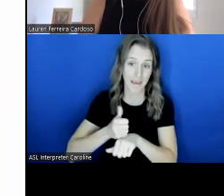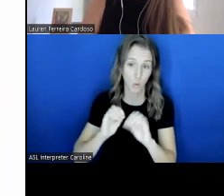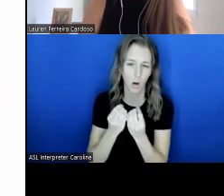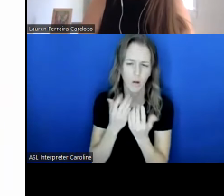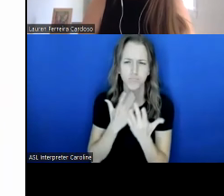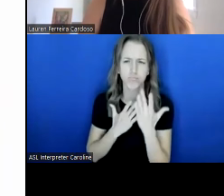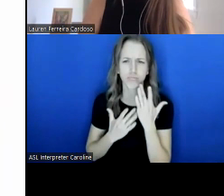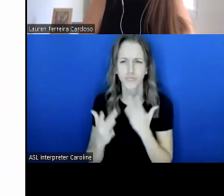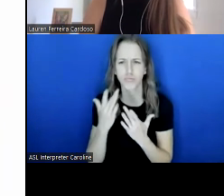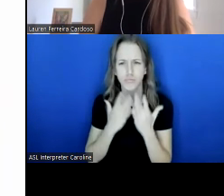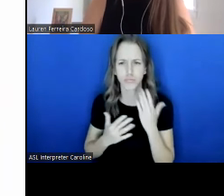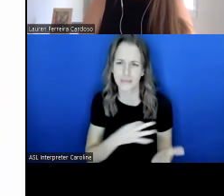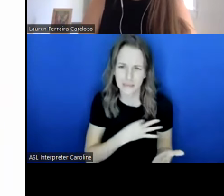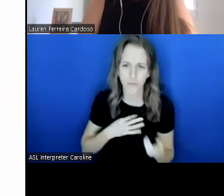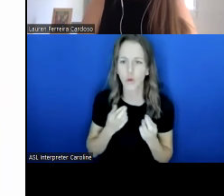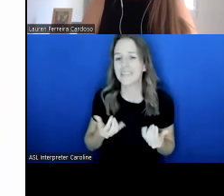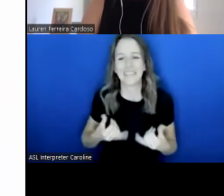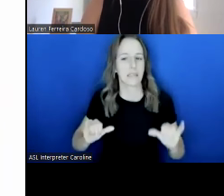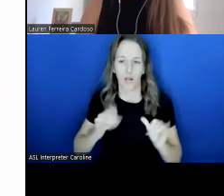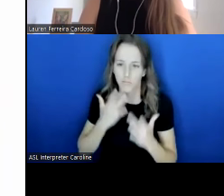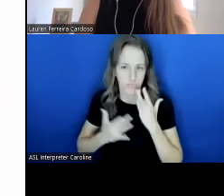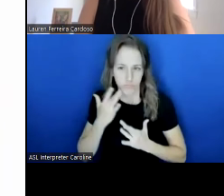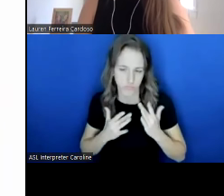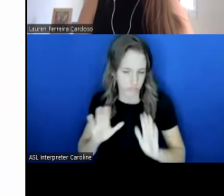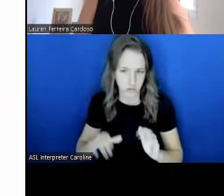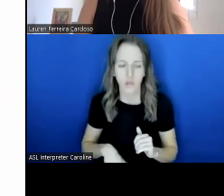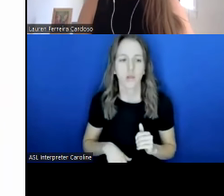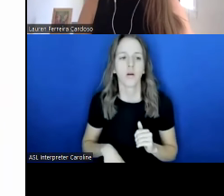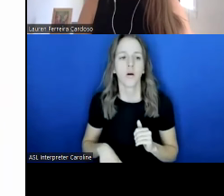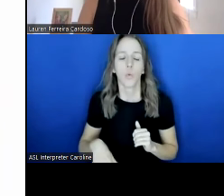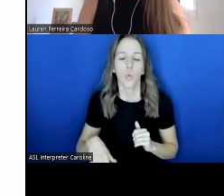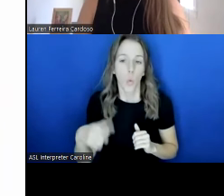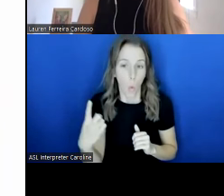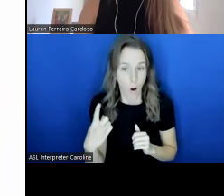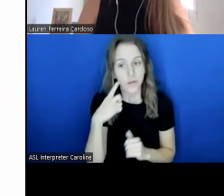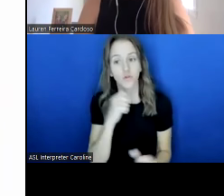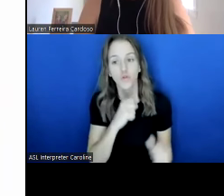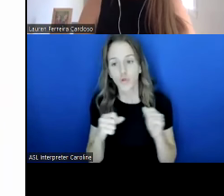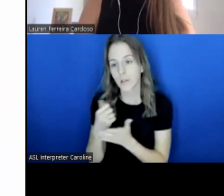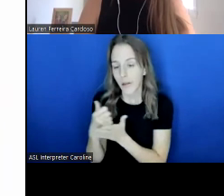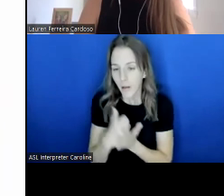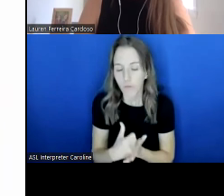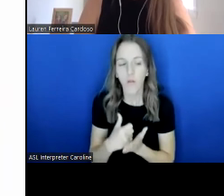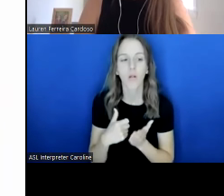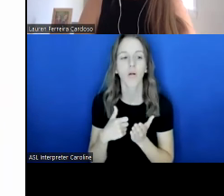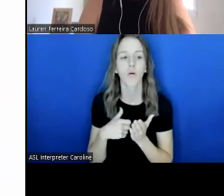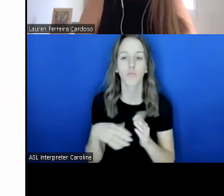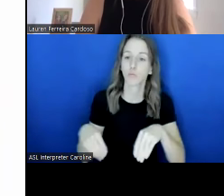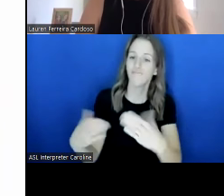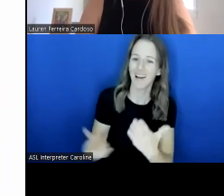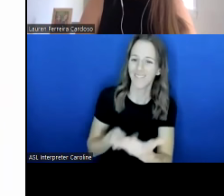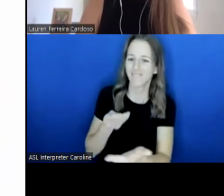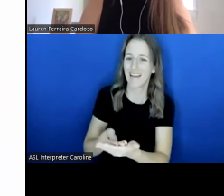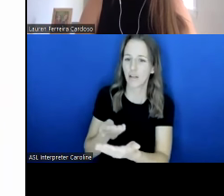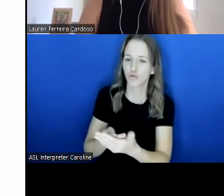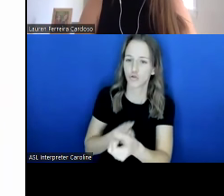and I'm sure still are. But one of the strategies that was helpful was to be able to provide financial support where